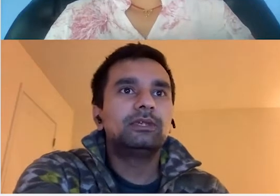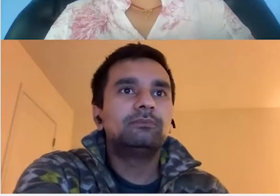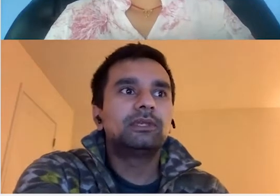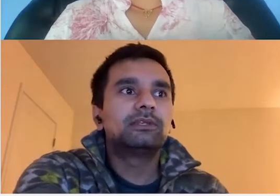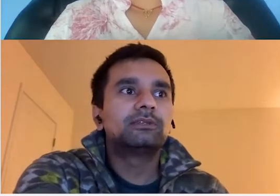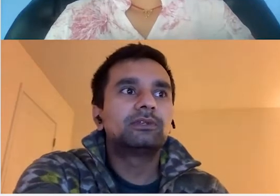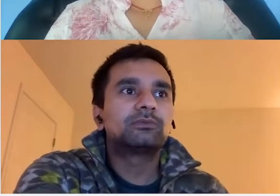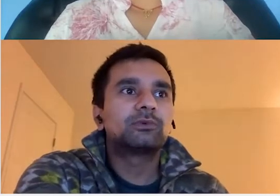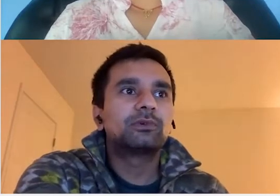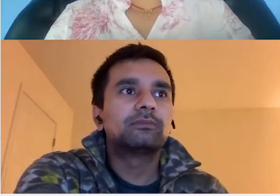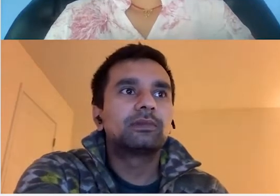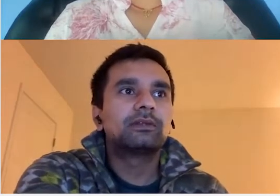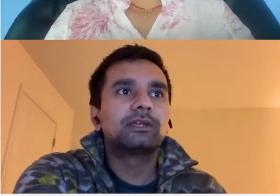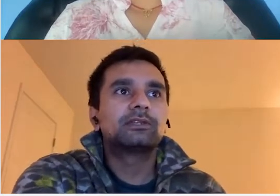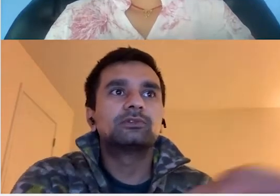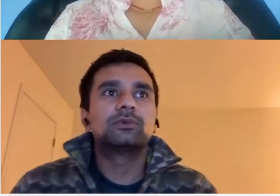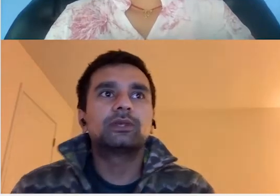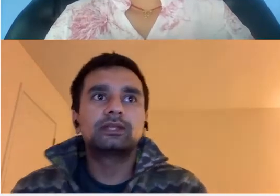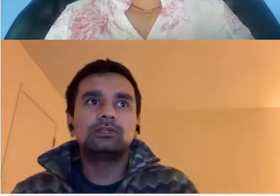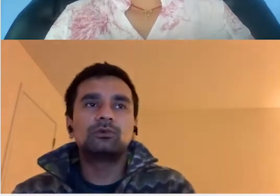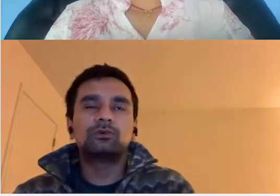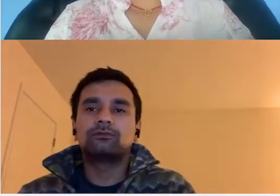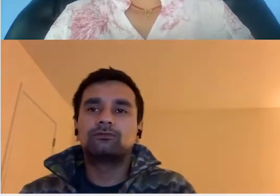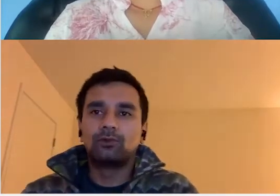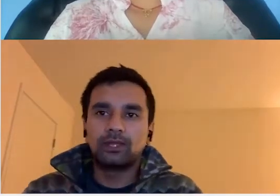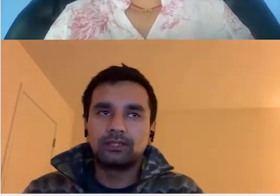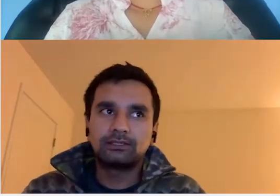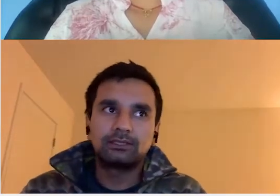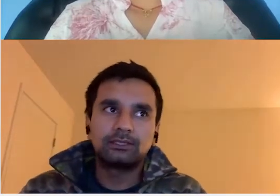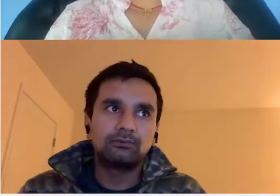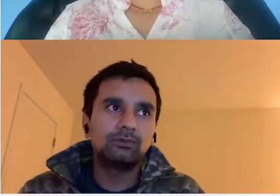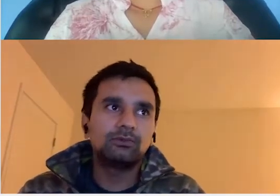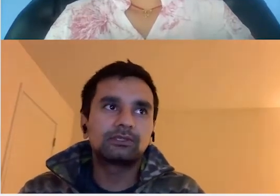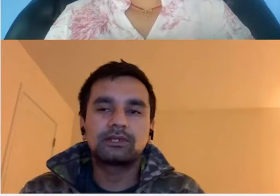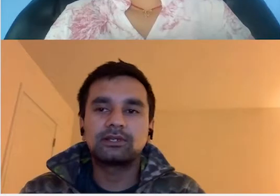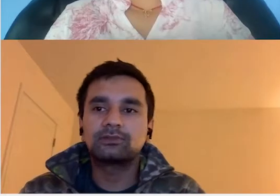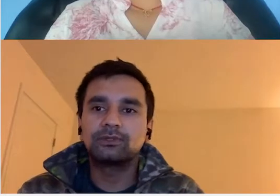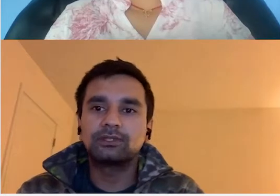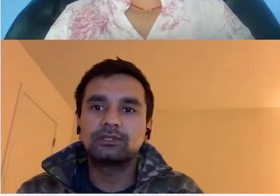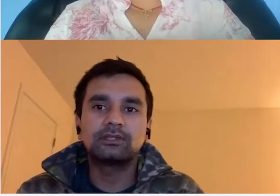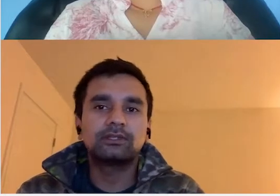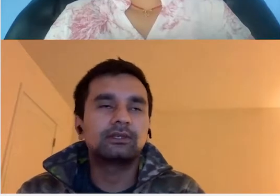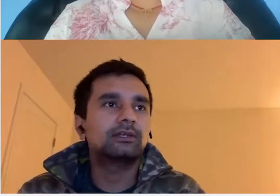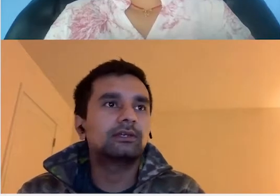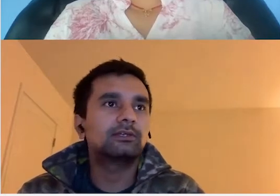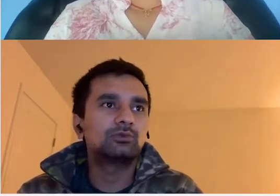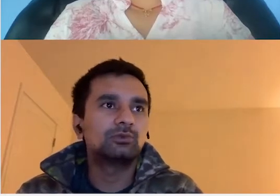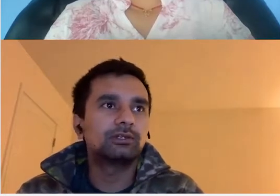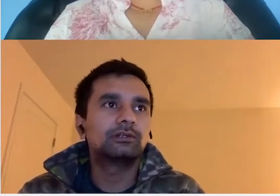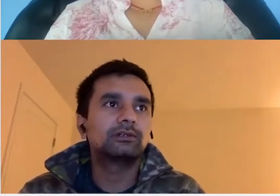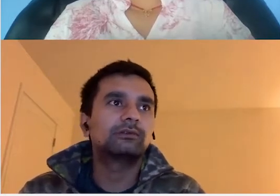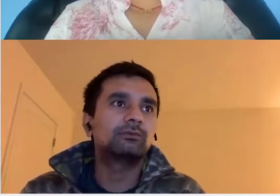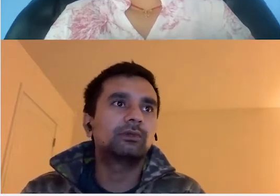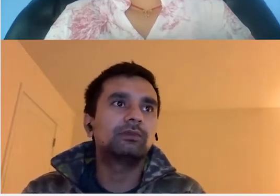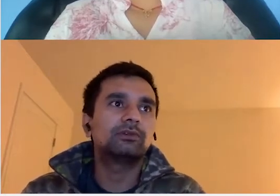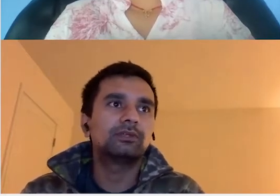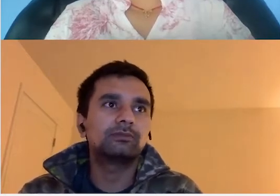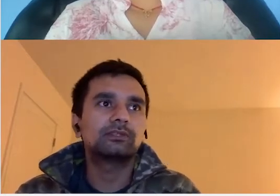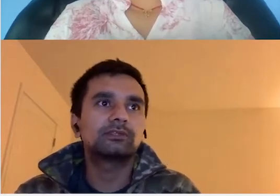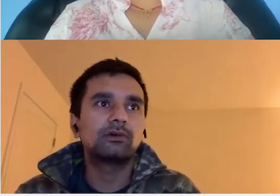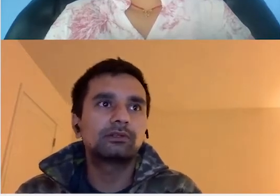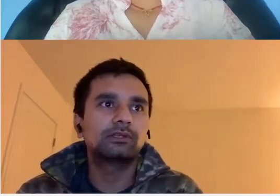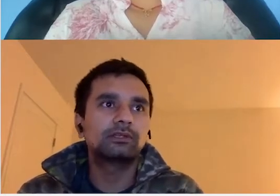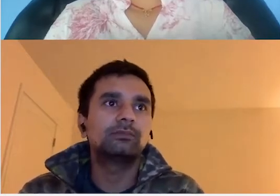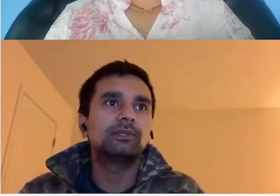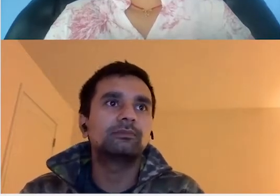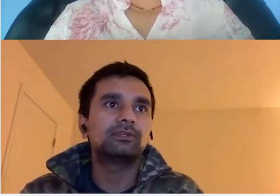Before we begin today's program, I'd like to quickly note the format. We will start with a tour that will be 30